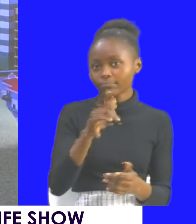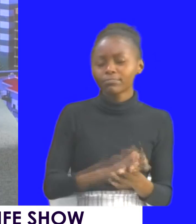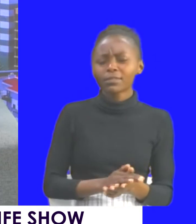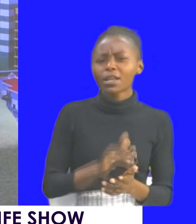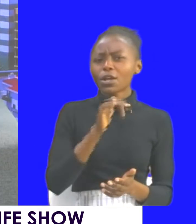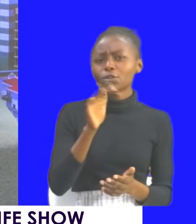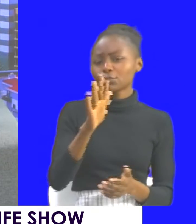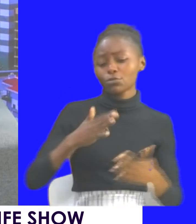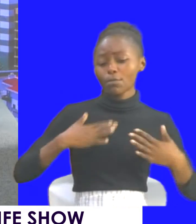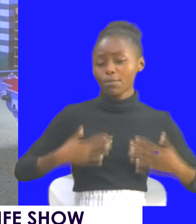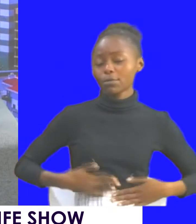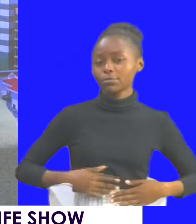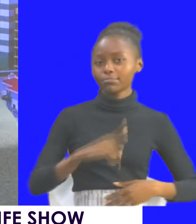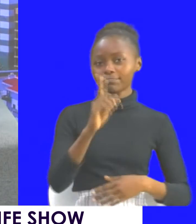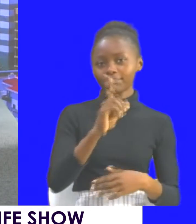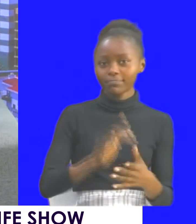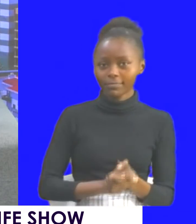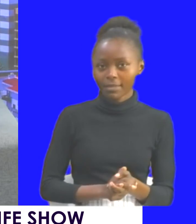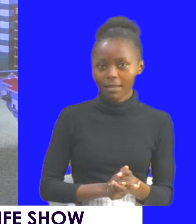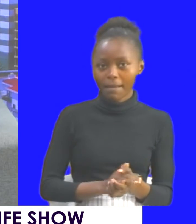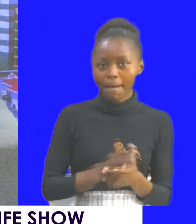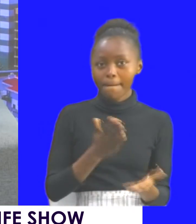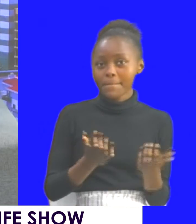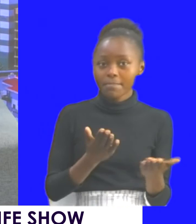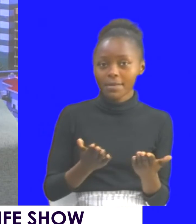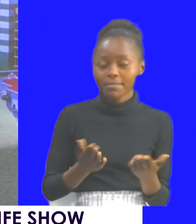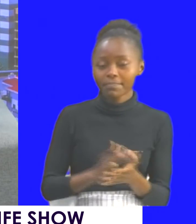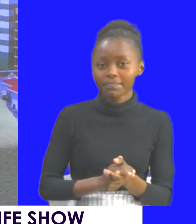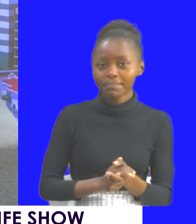bad. Of course, it may release some